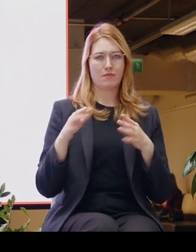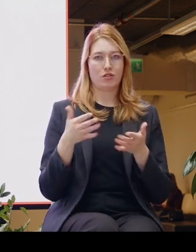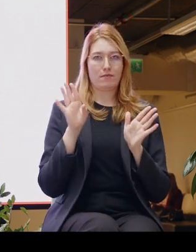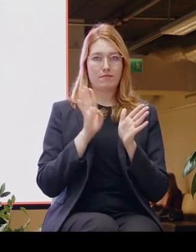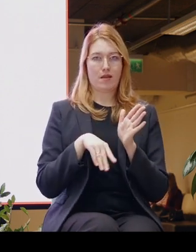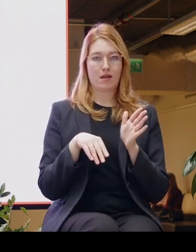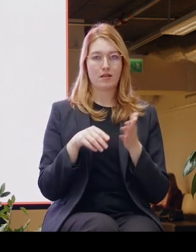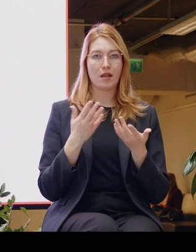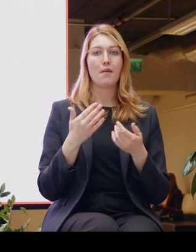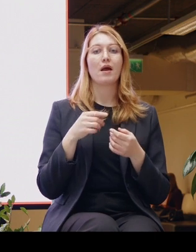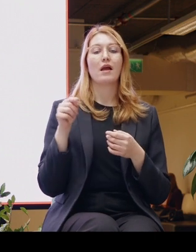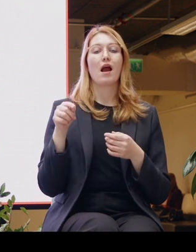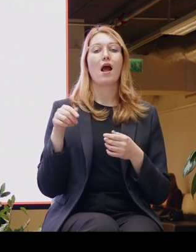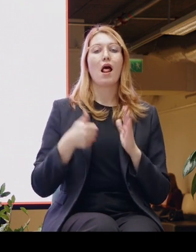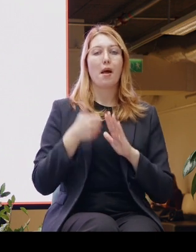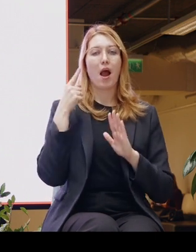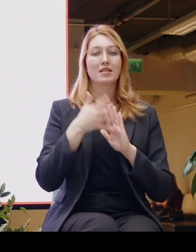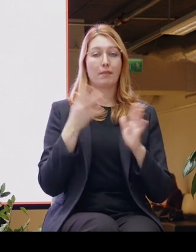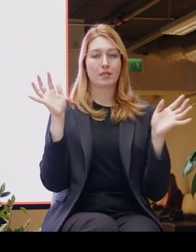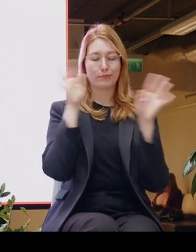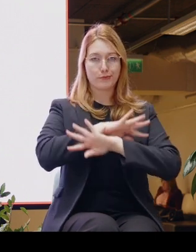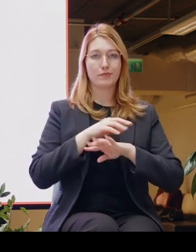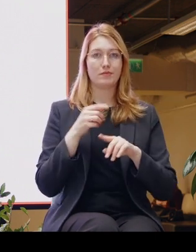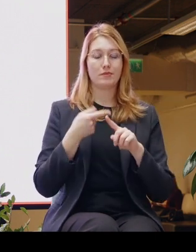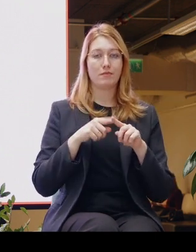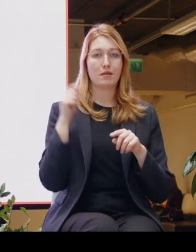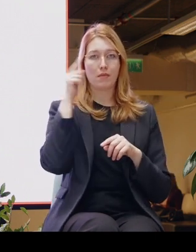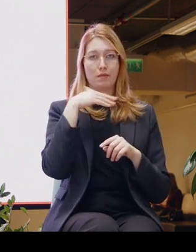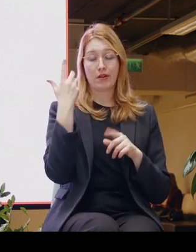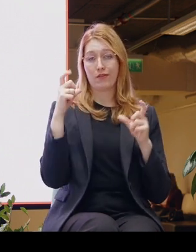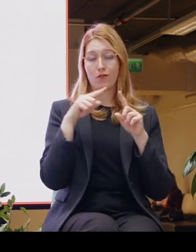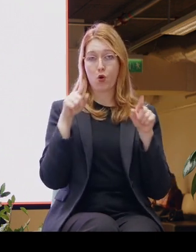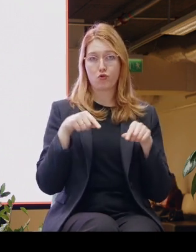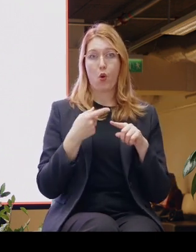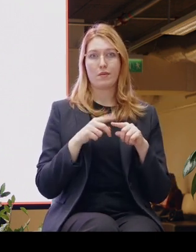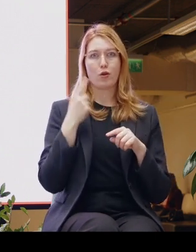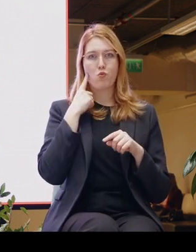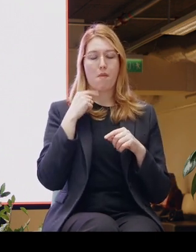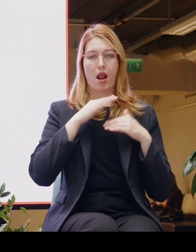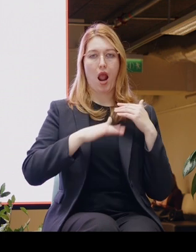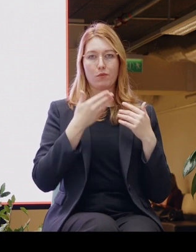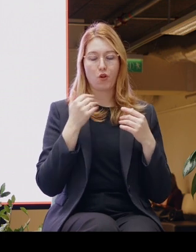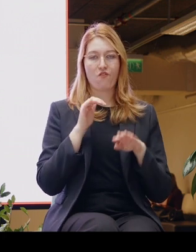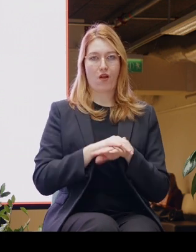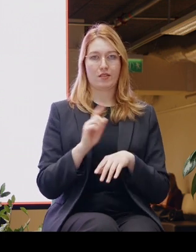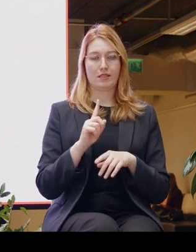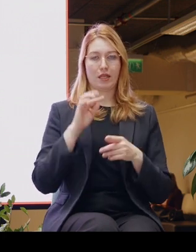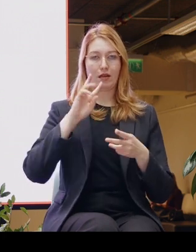the black and white photo, and if it doesn't stand out, that means it's not there.